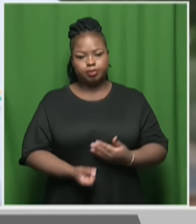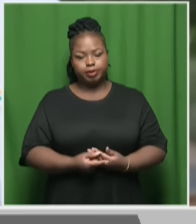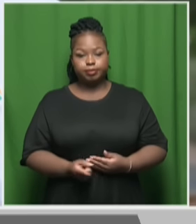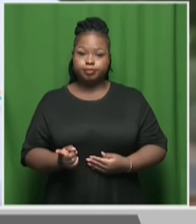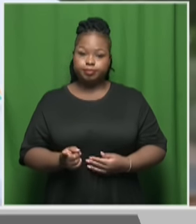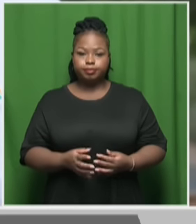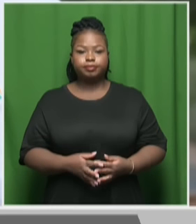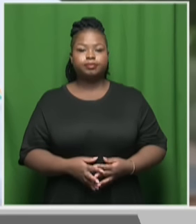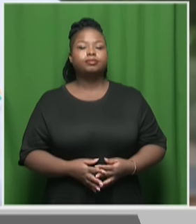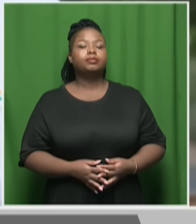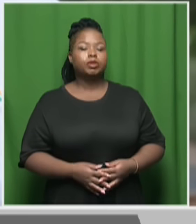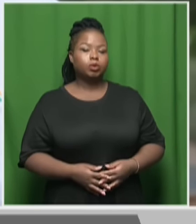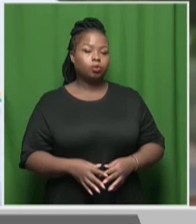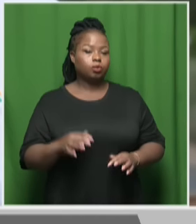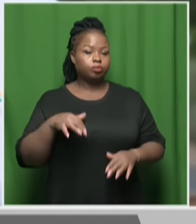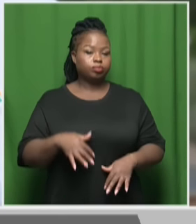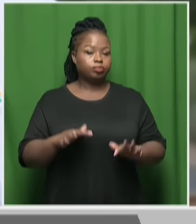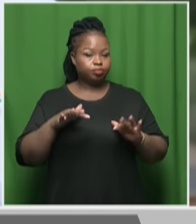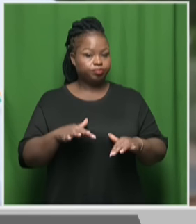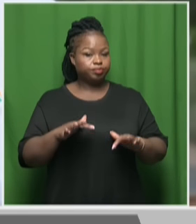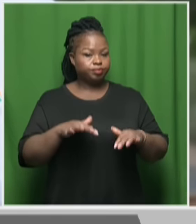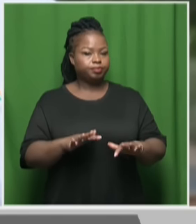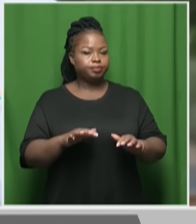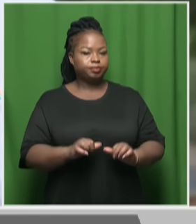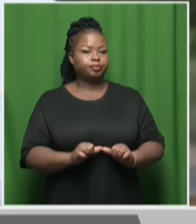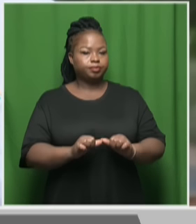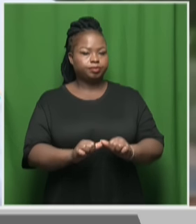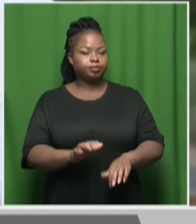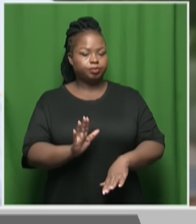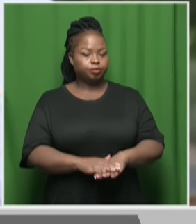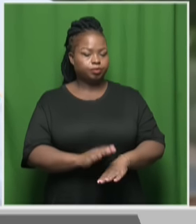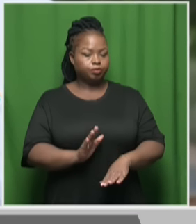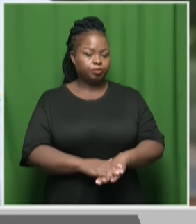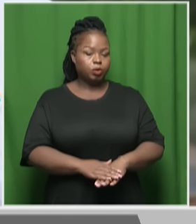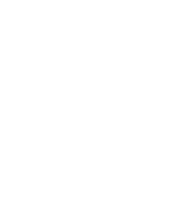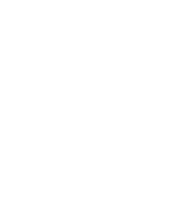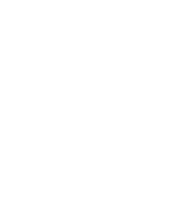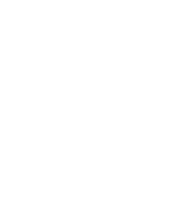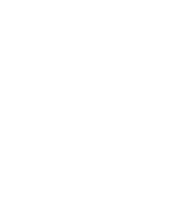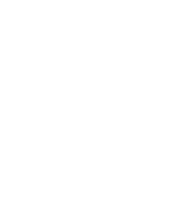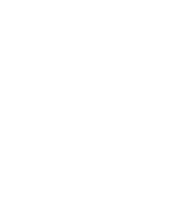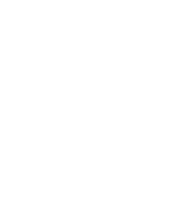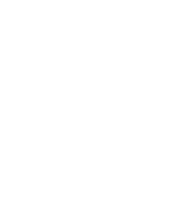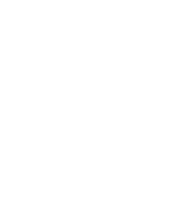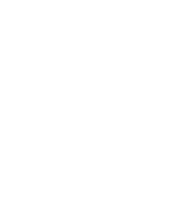too, especially because the floods continue now, the rain continues. Let's leave our conversation there for now.